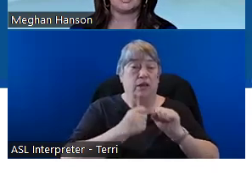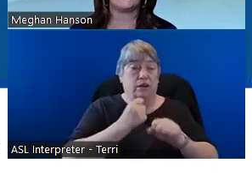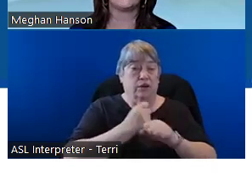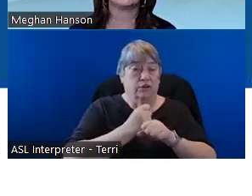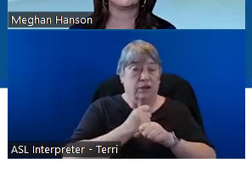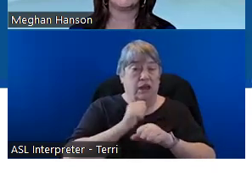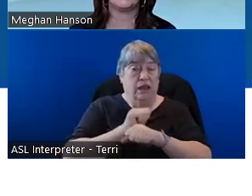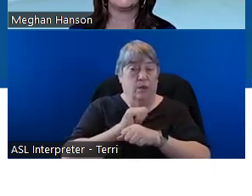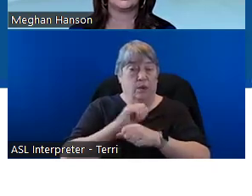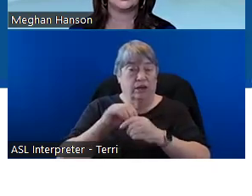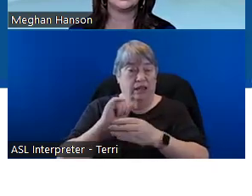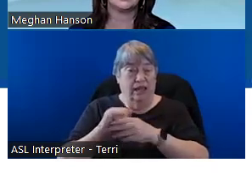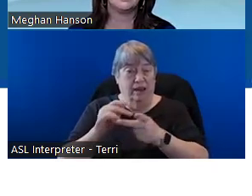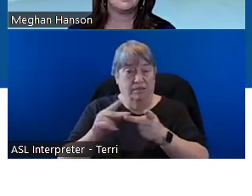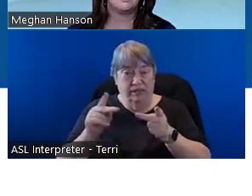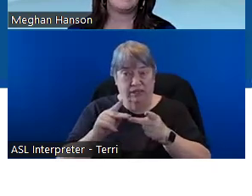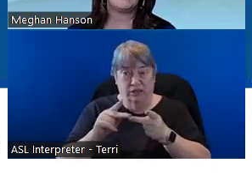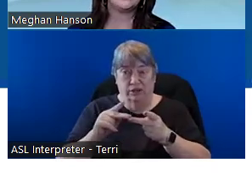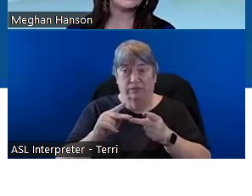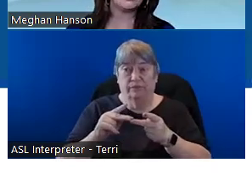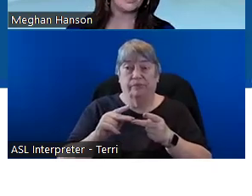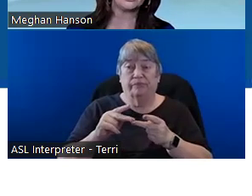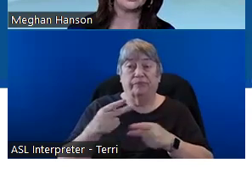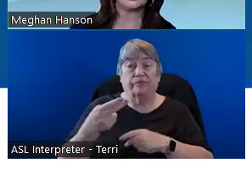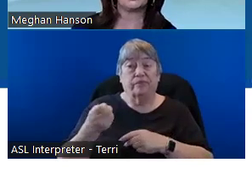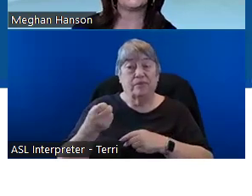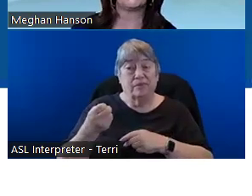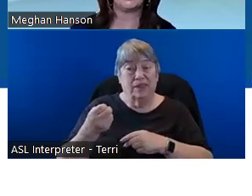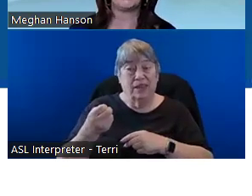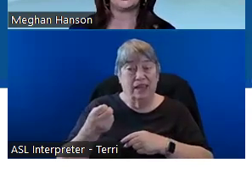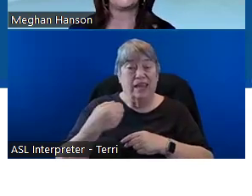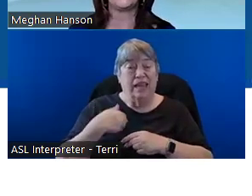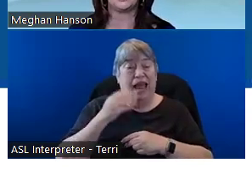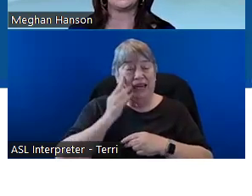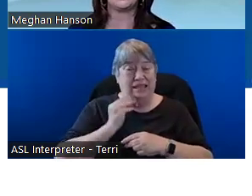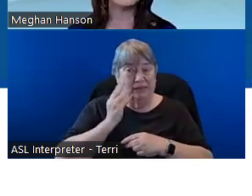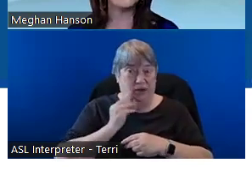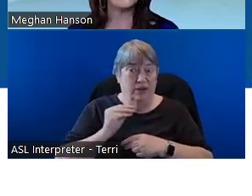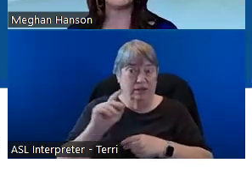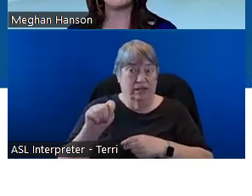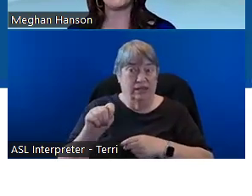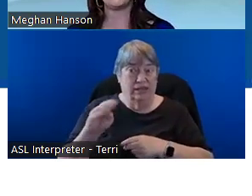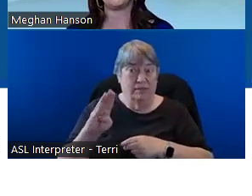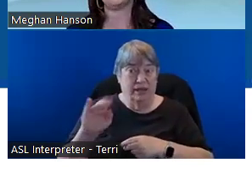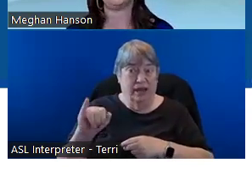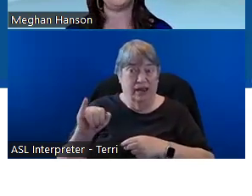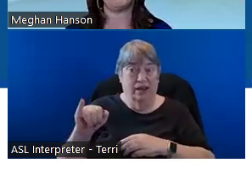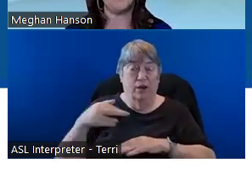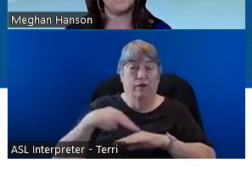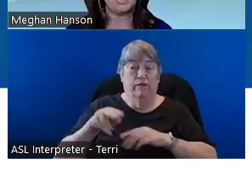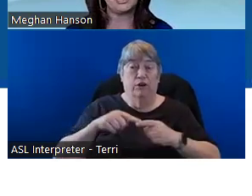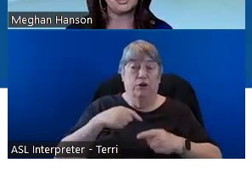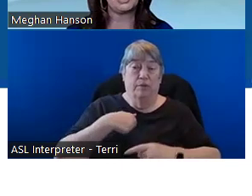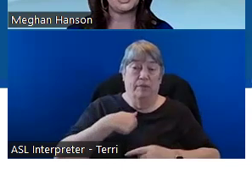position with a major healthcare system here in the Twin Cities. And he also actually had experienced a traumatic brain injury, and he was referred to me by